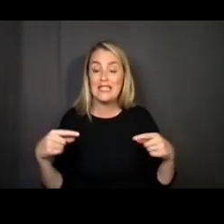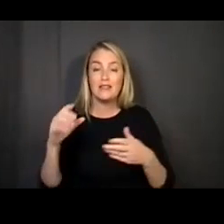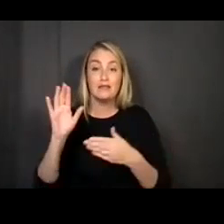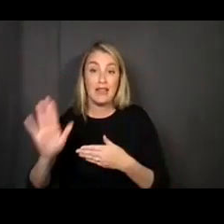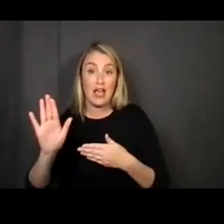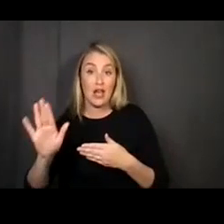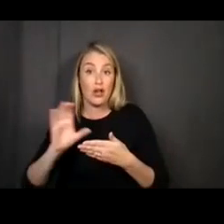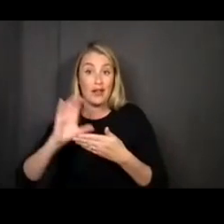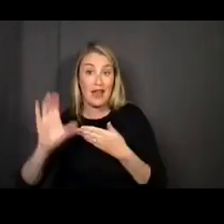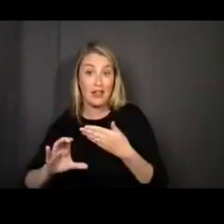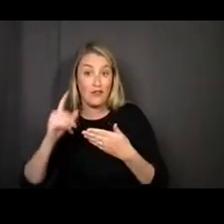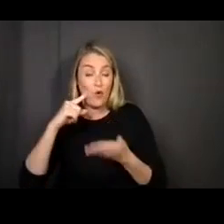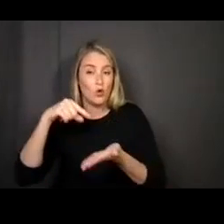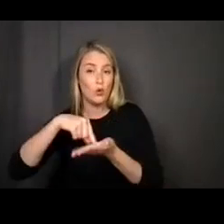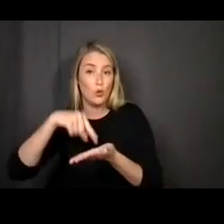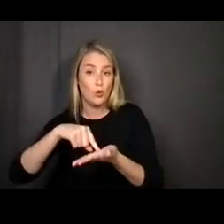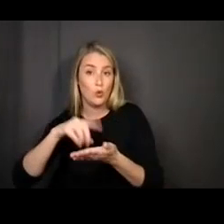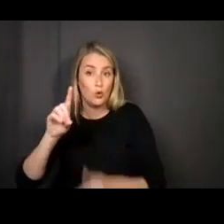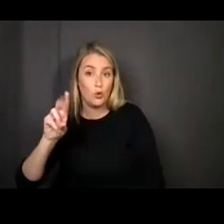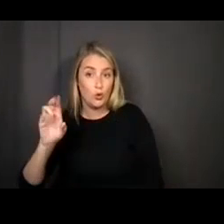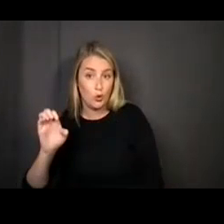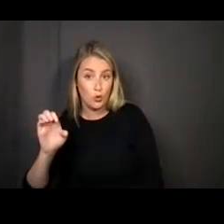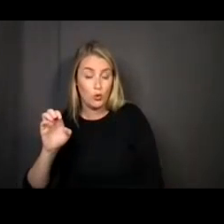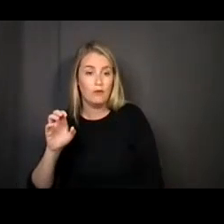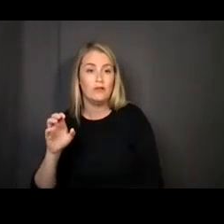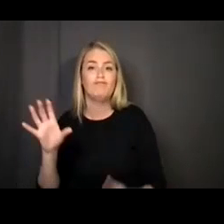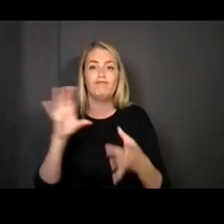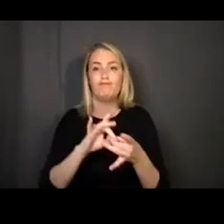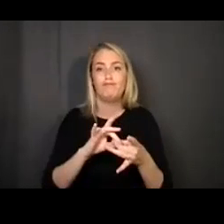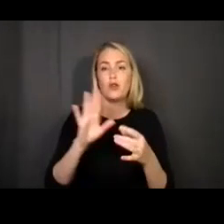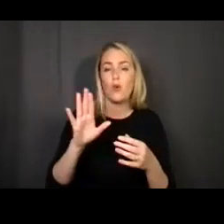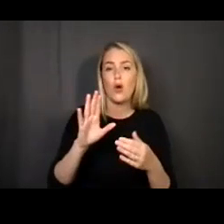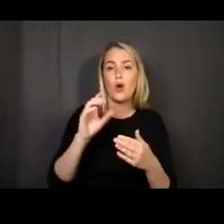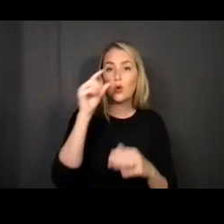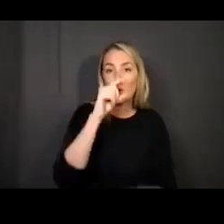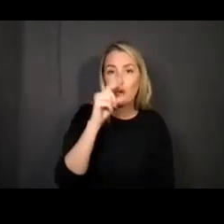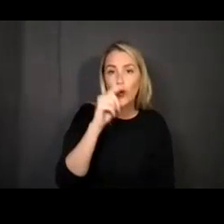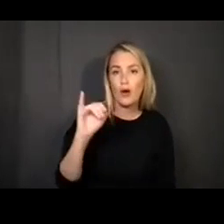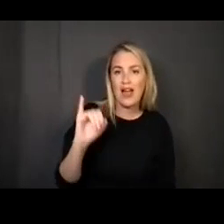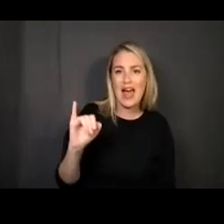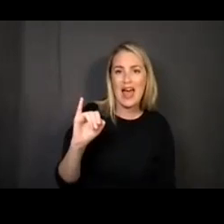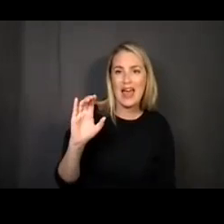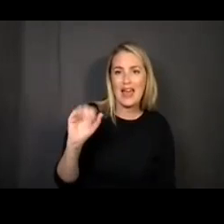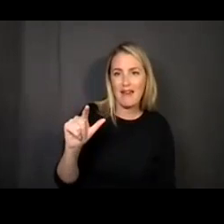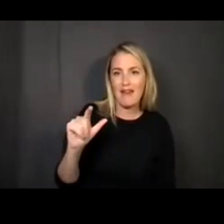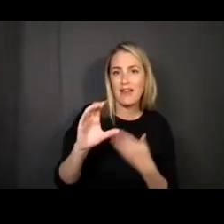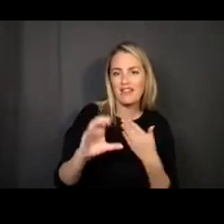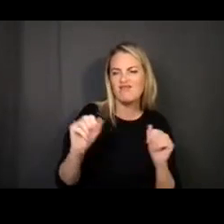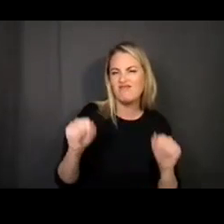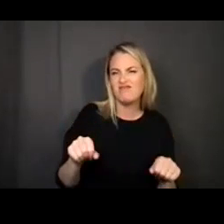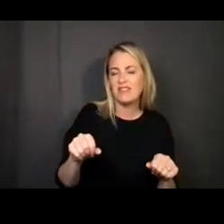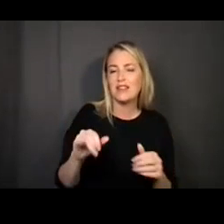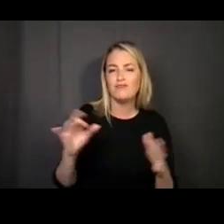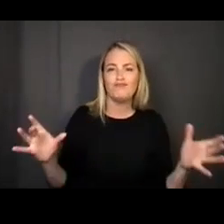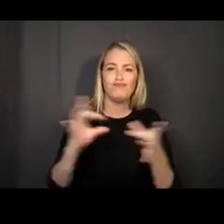calendar for due dates to your Google or iCal calendar. There's a little video link here, but you can sync that to